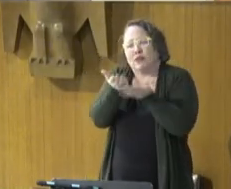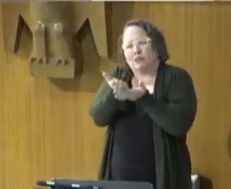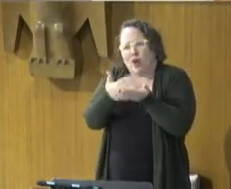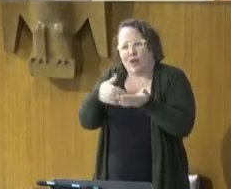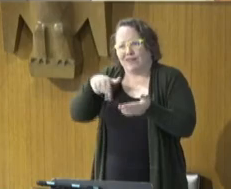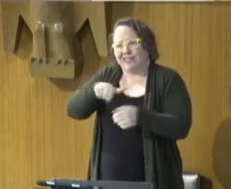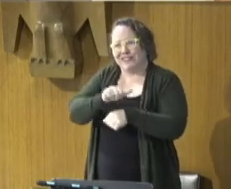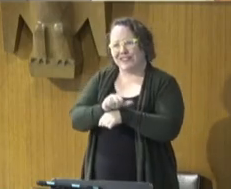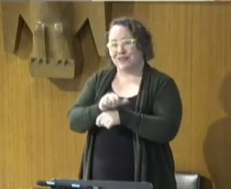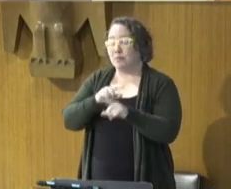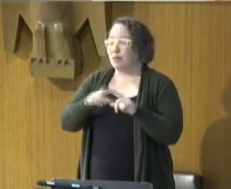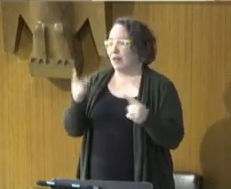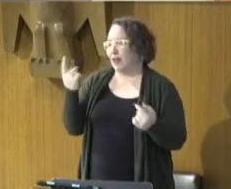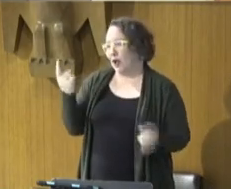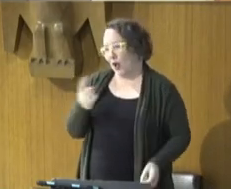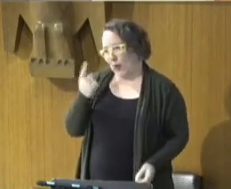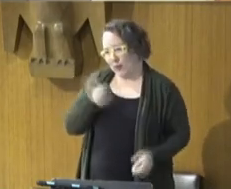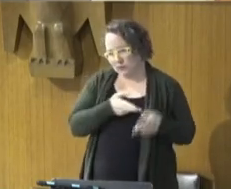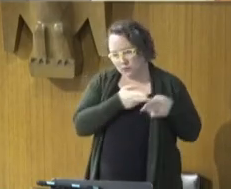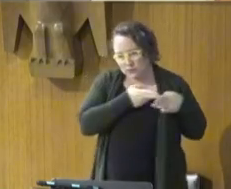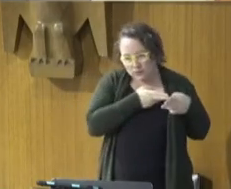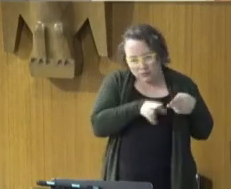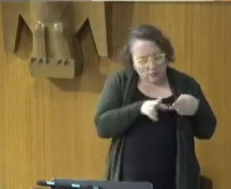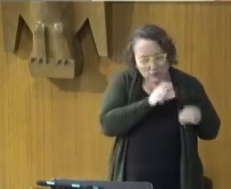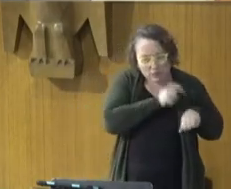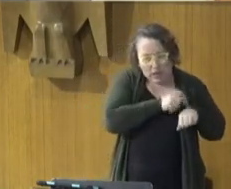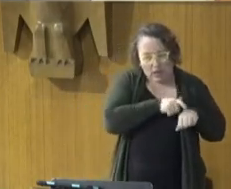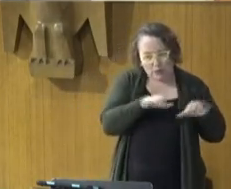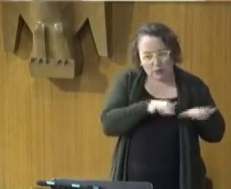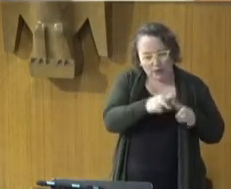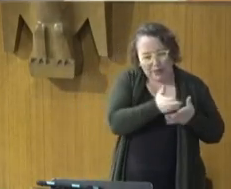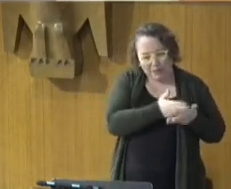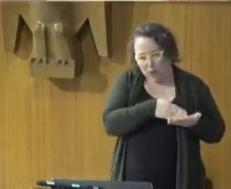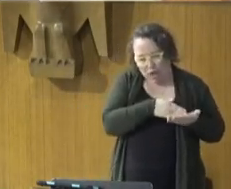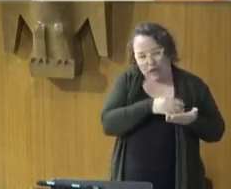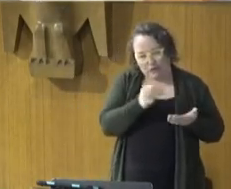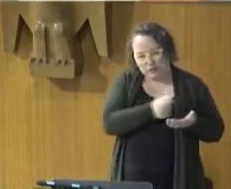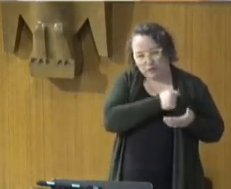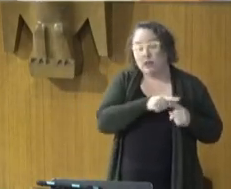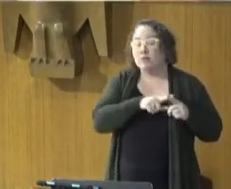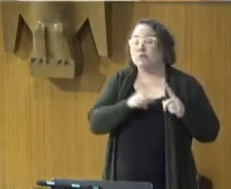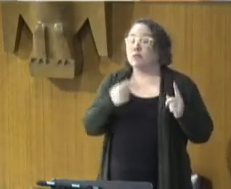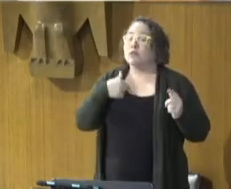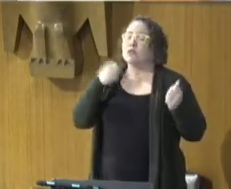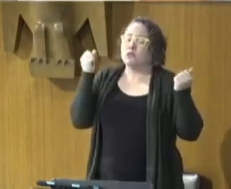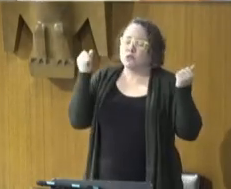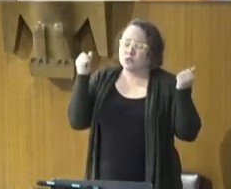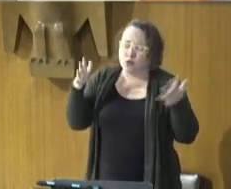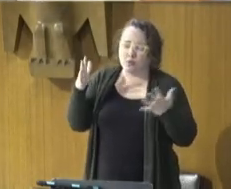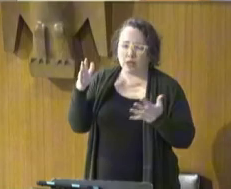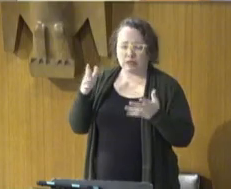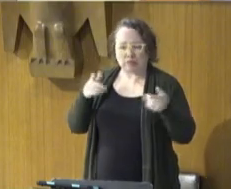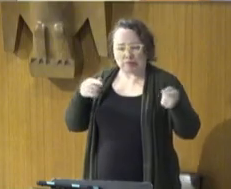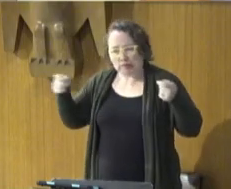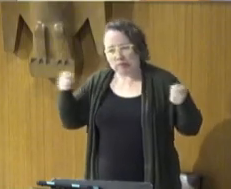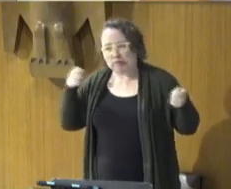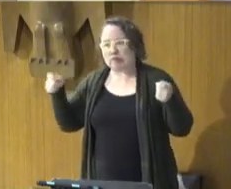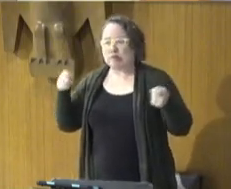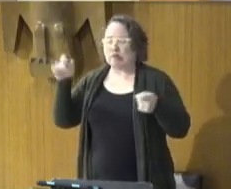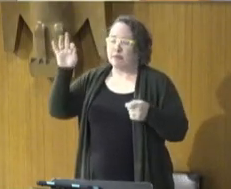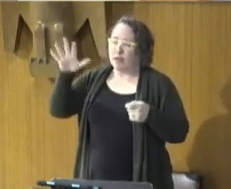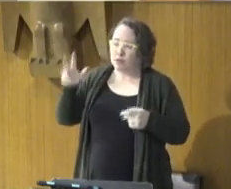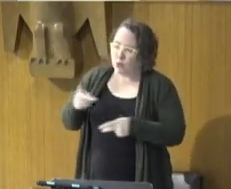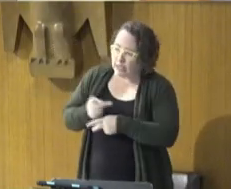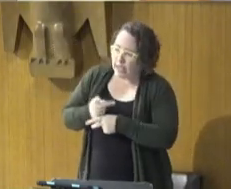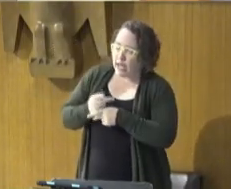Unfortunately, there's always so little time to actually get to do it. There's so much administrative work and pastoral care and